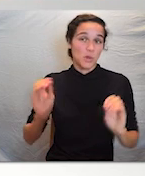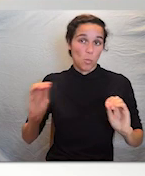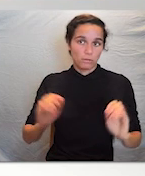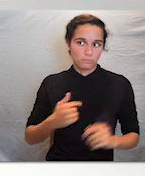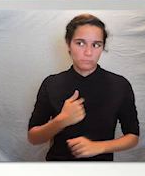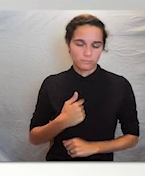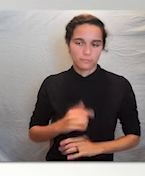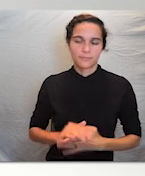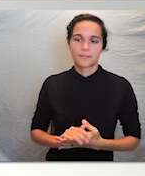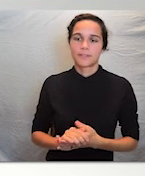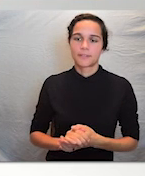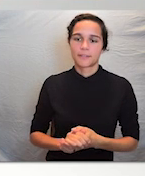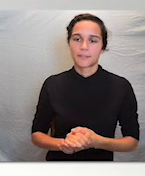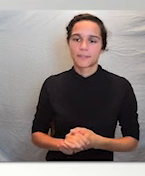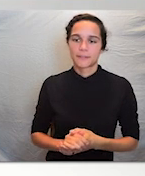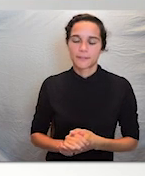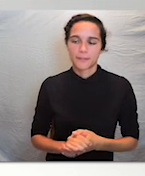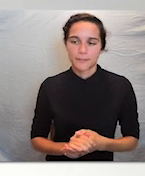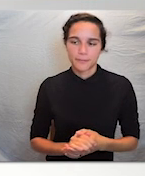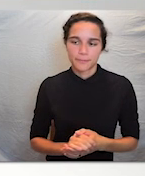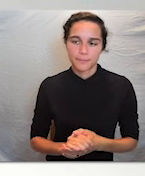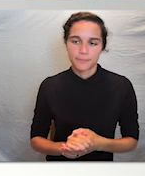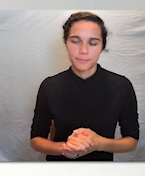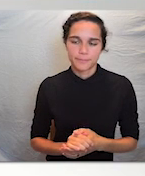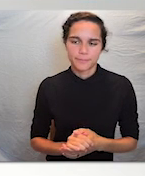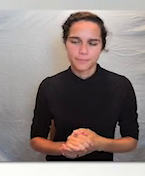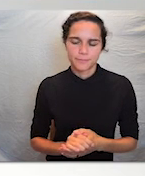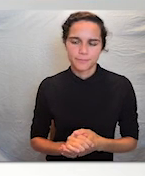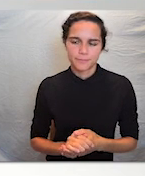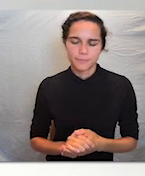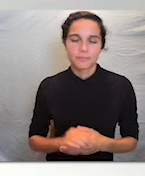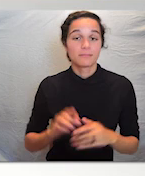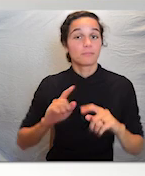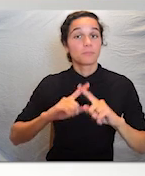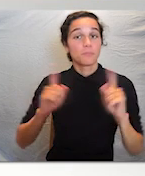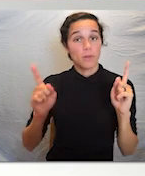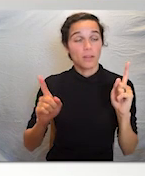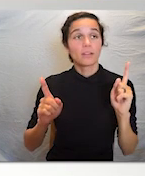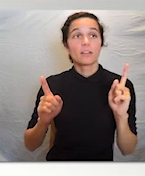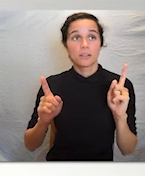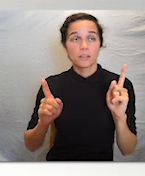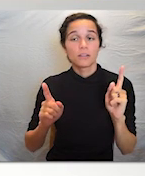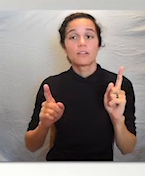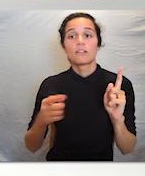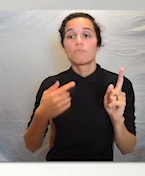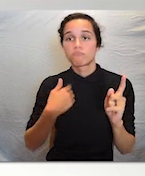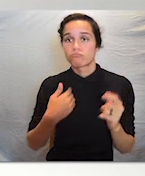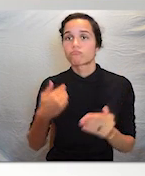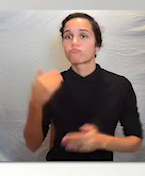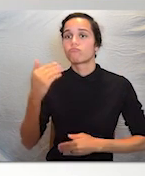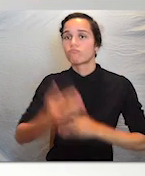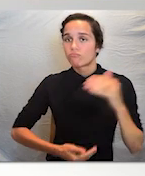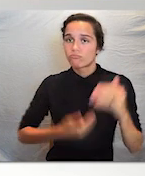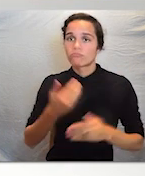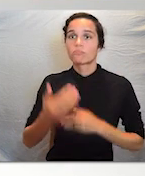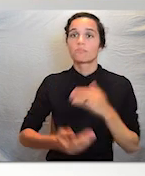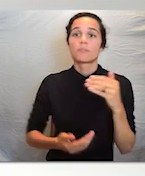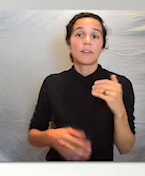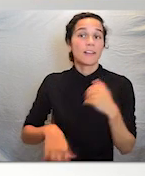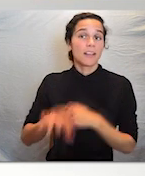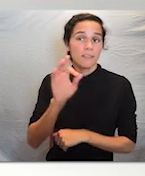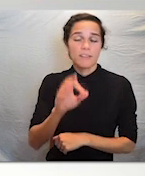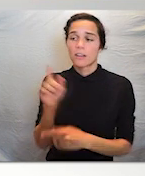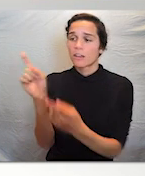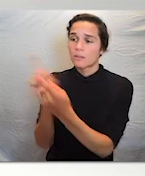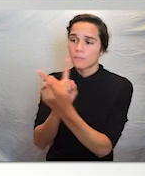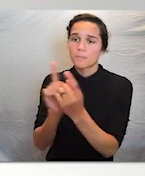because of what I've been through. But I find along the journey that there's going to be people that are going to